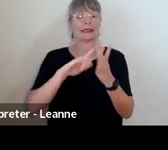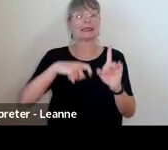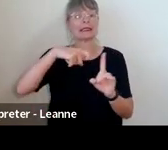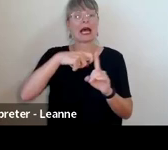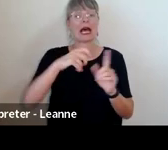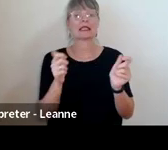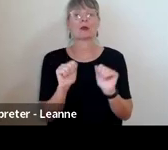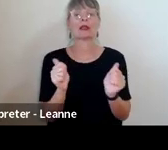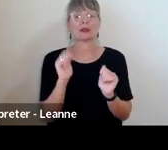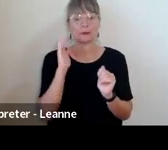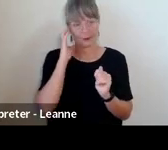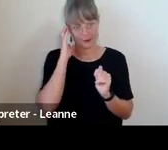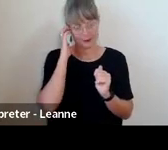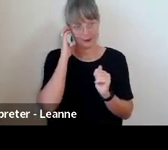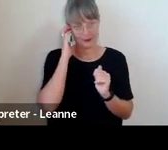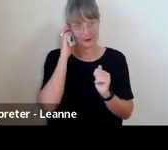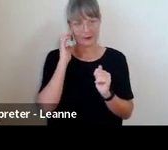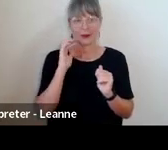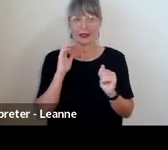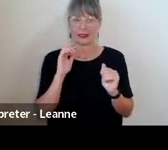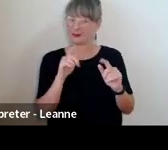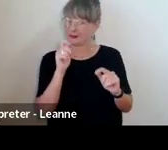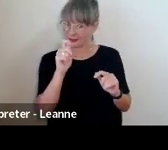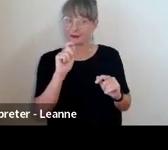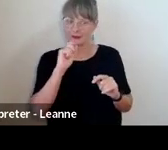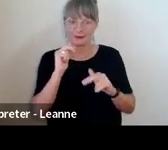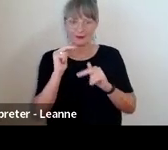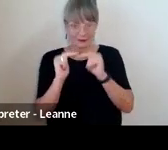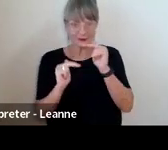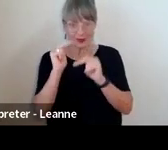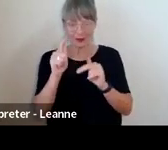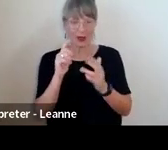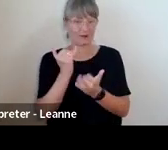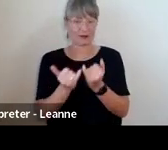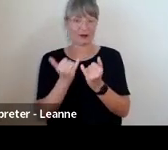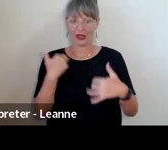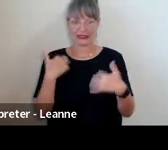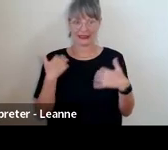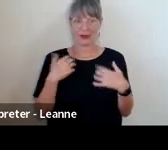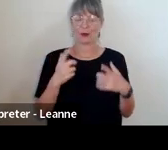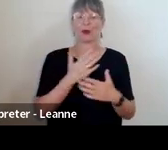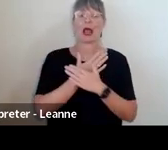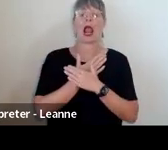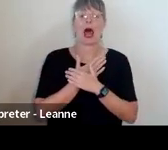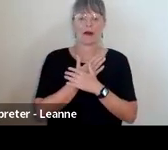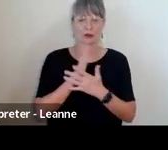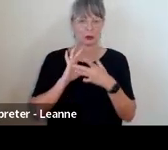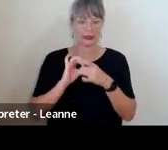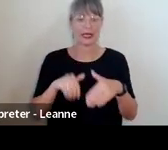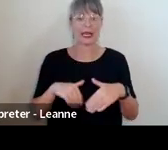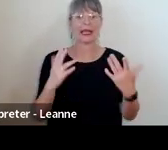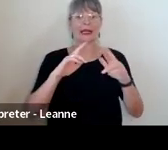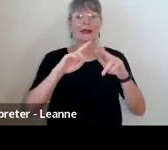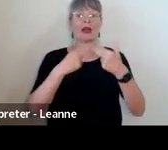We are moments away from development and we are just so excited. We would love to connect to any families or